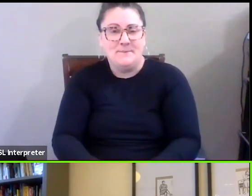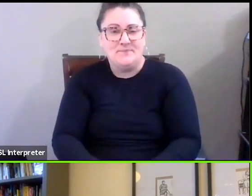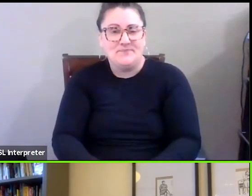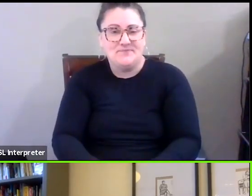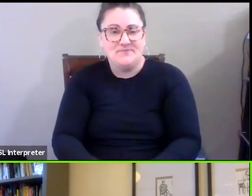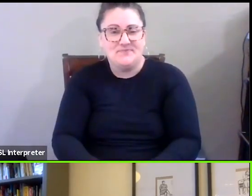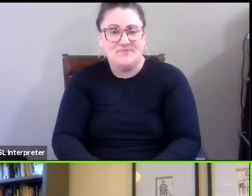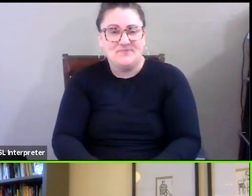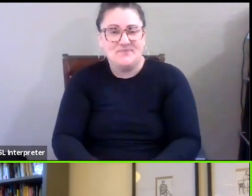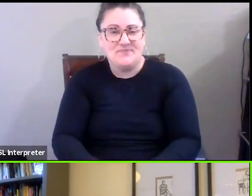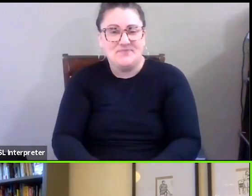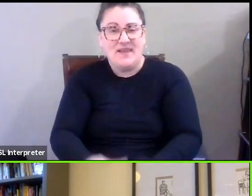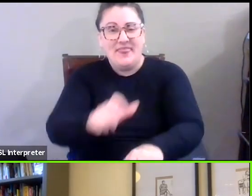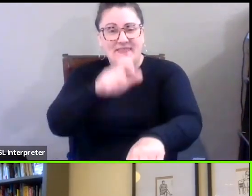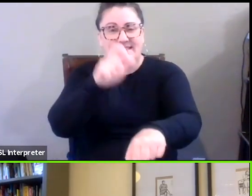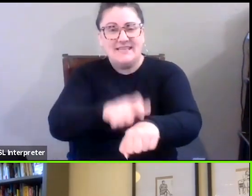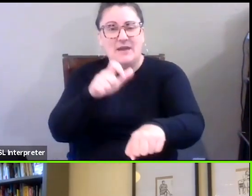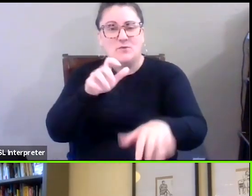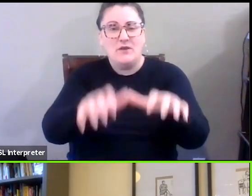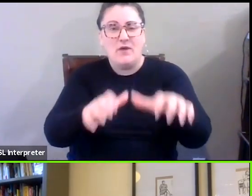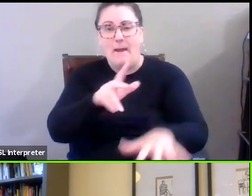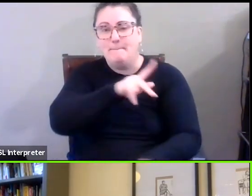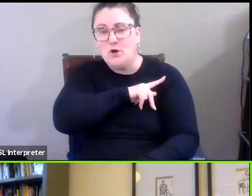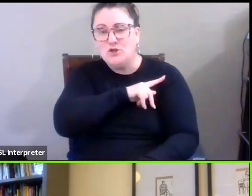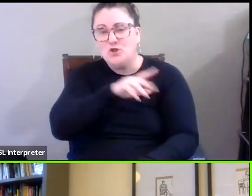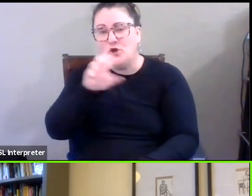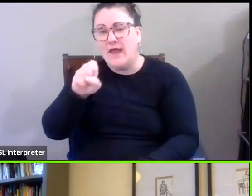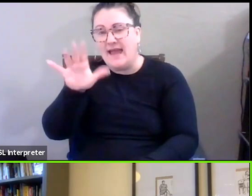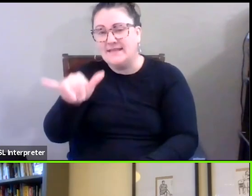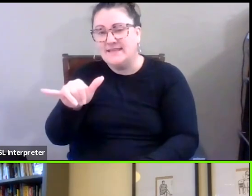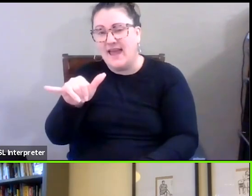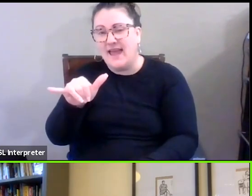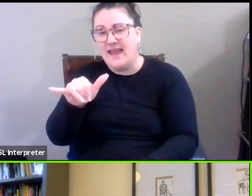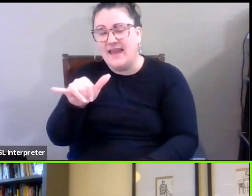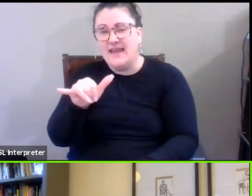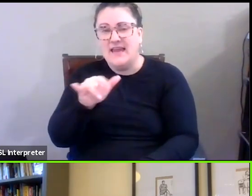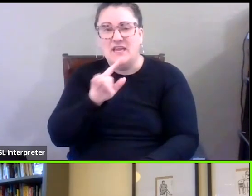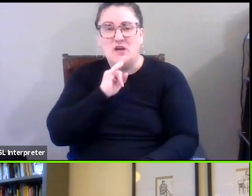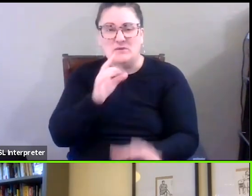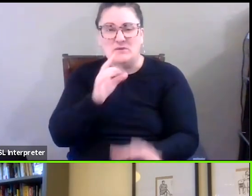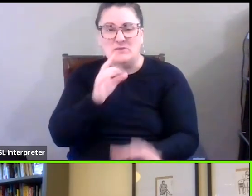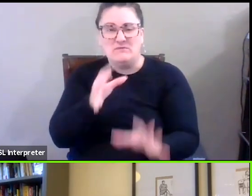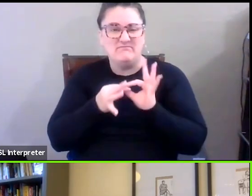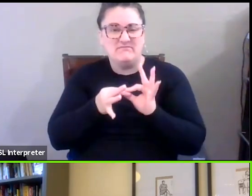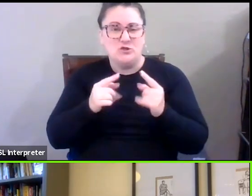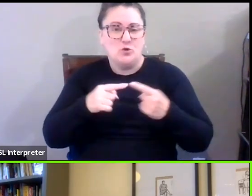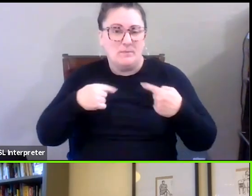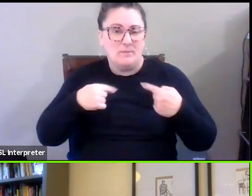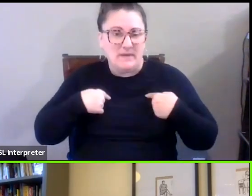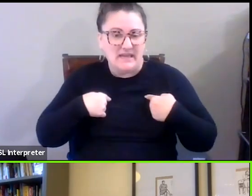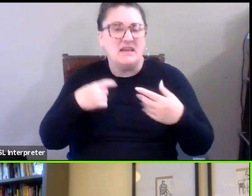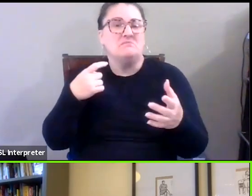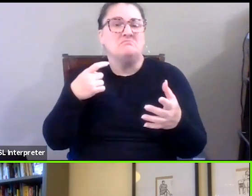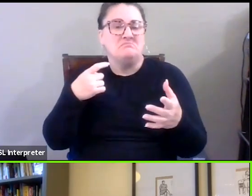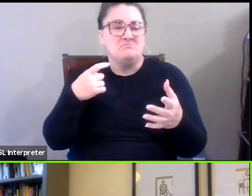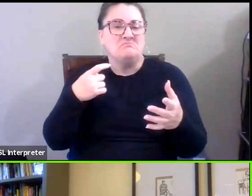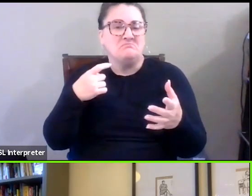the times where I've written personal essays, things that are closer to me, I find it,